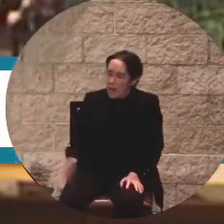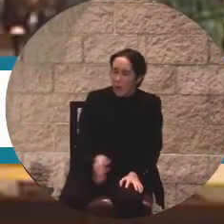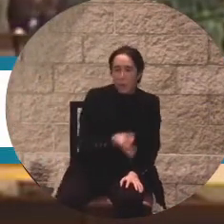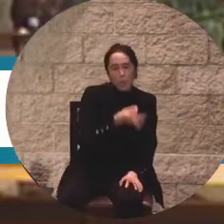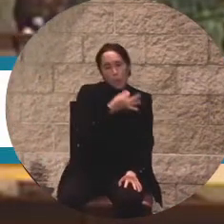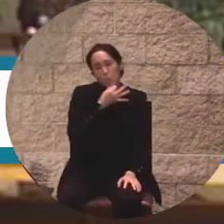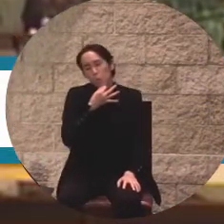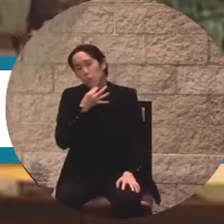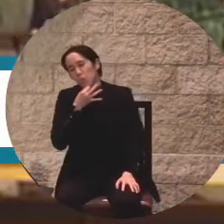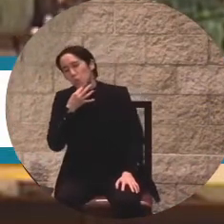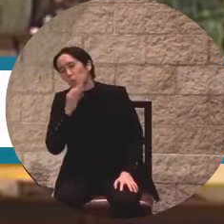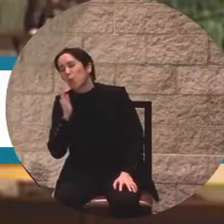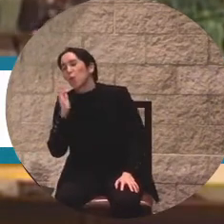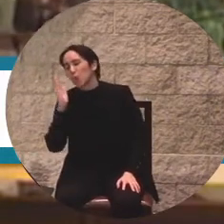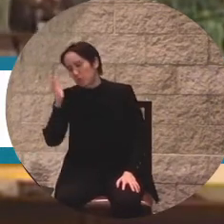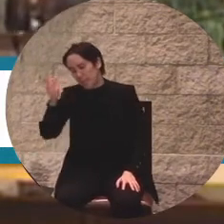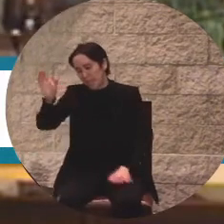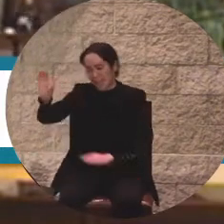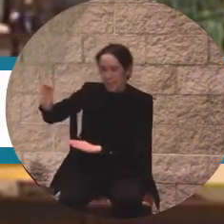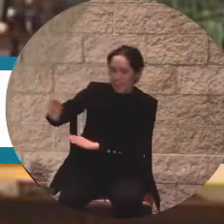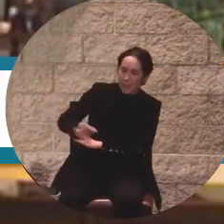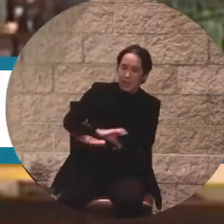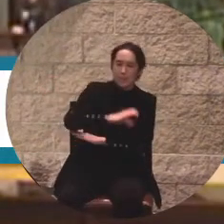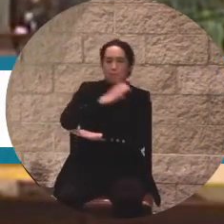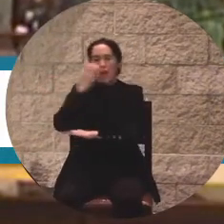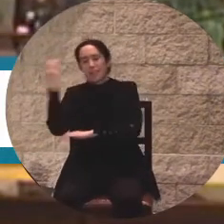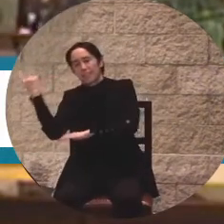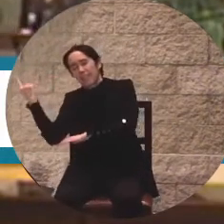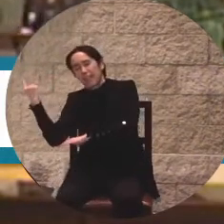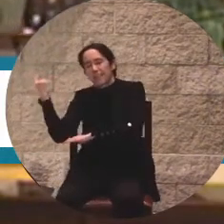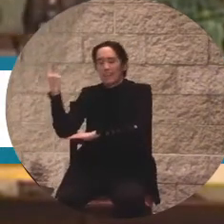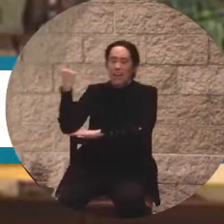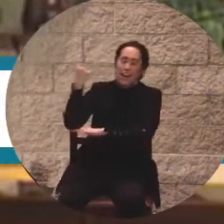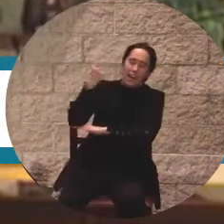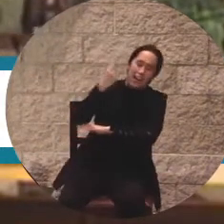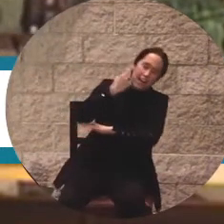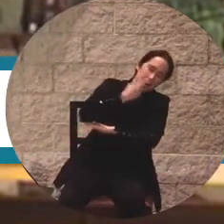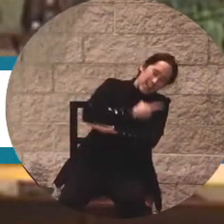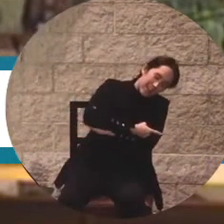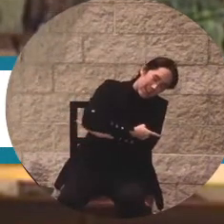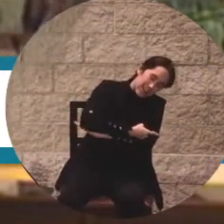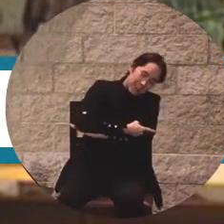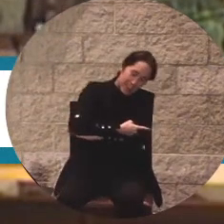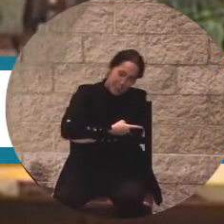Soon it will be Christmas